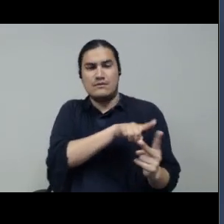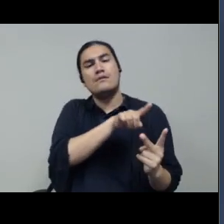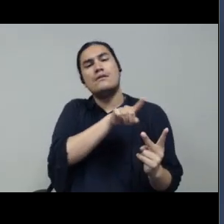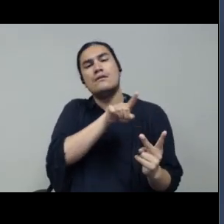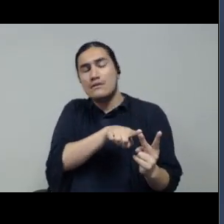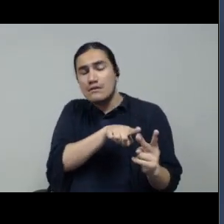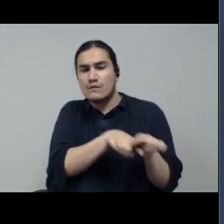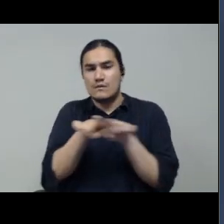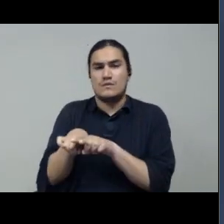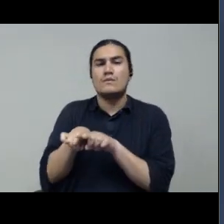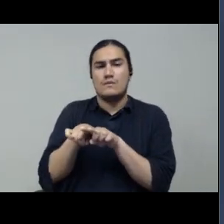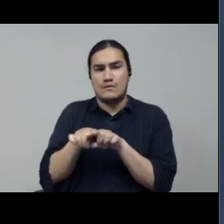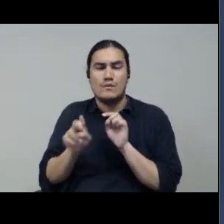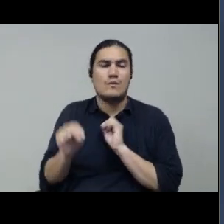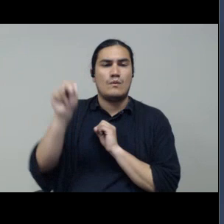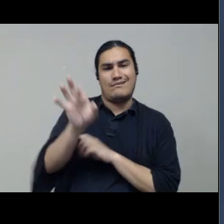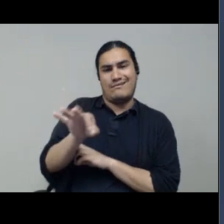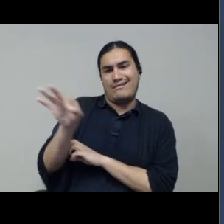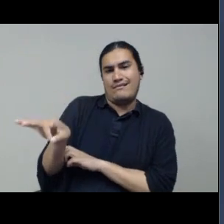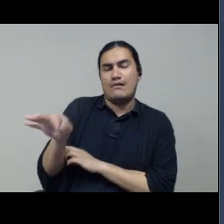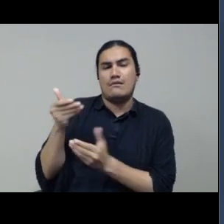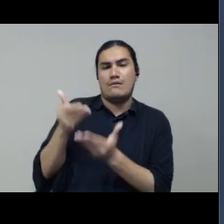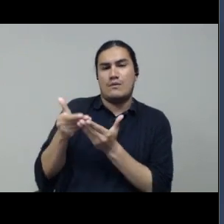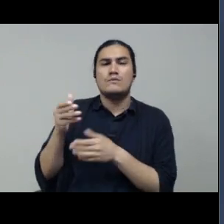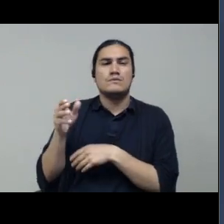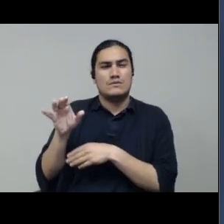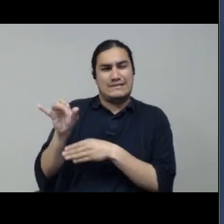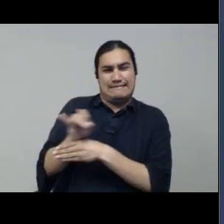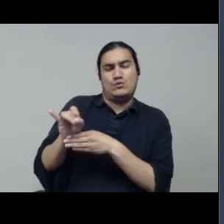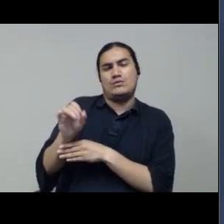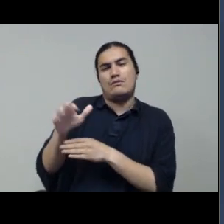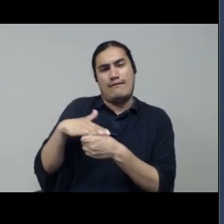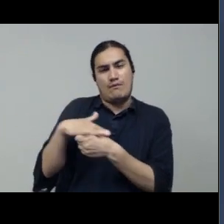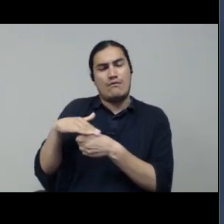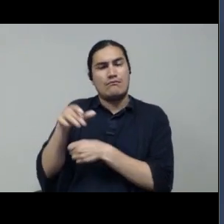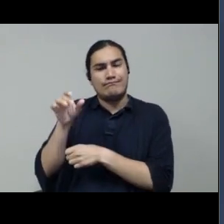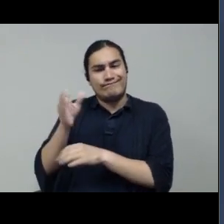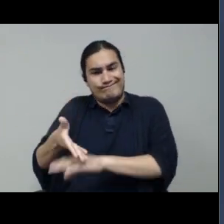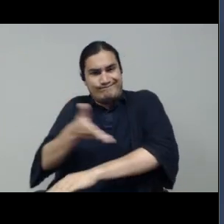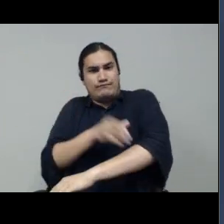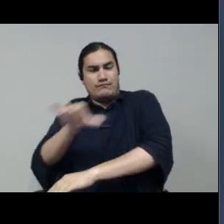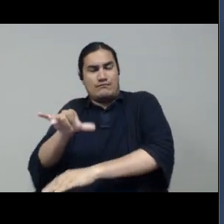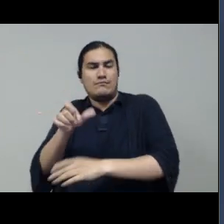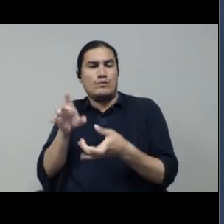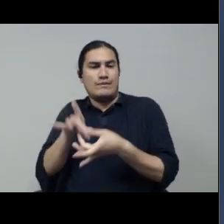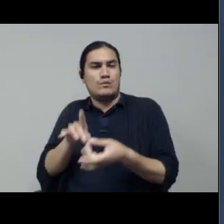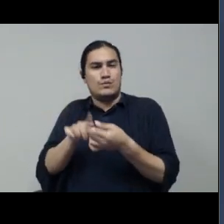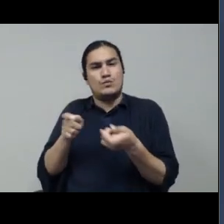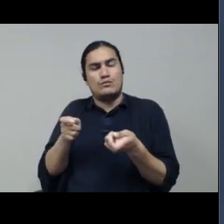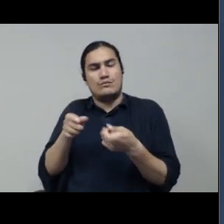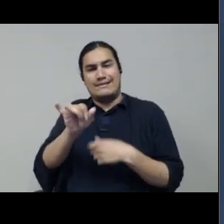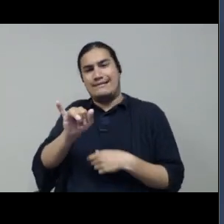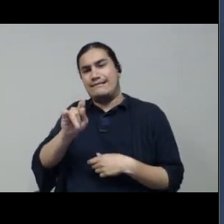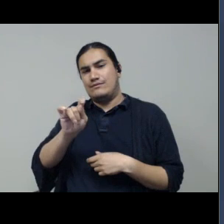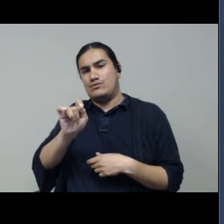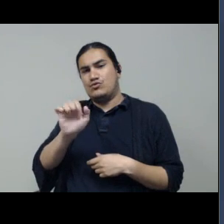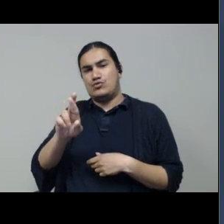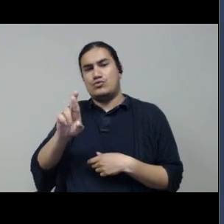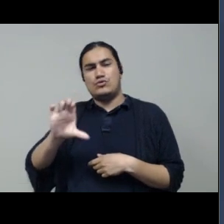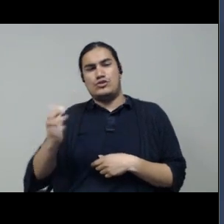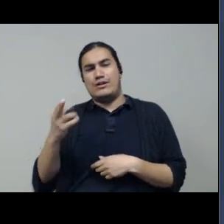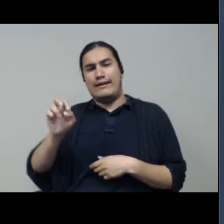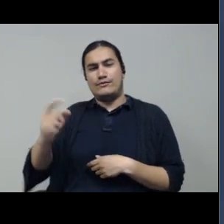the north and 99 near our industrial area. Improvements there in terms of the interchange and street widening and all that